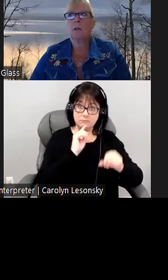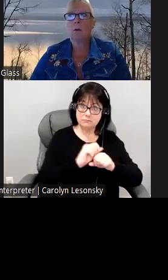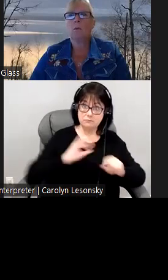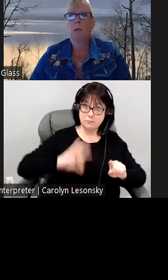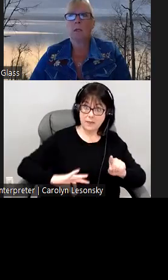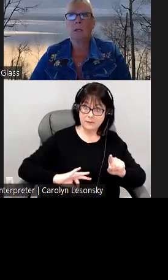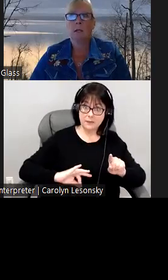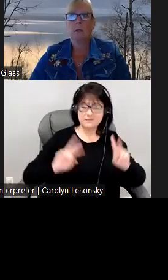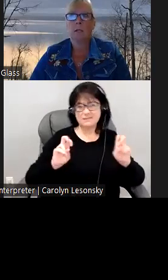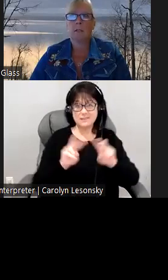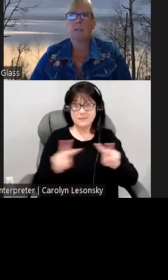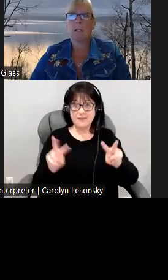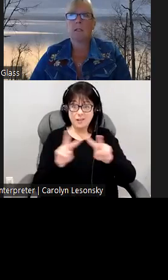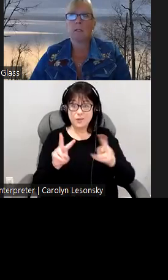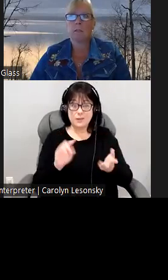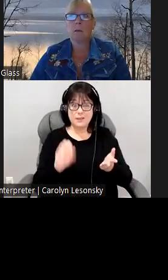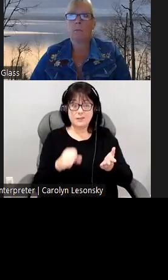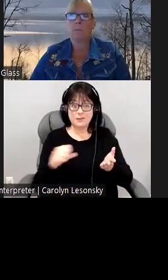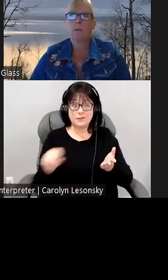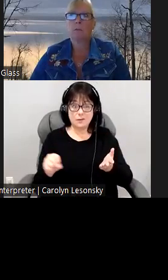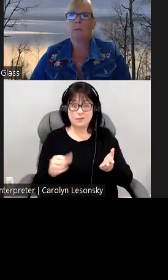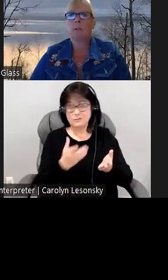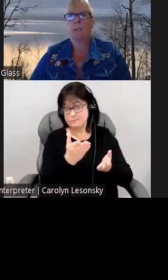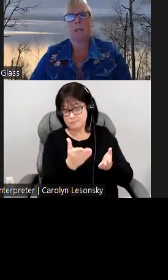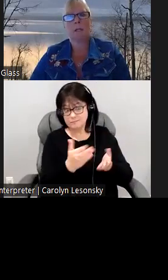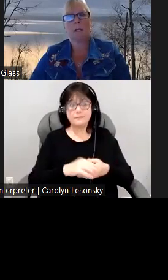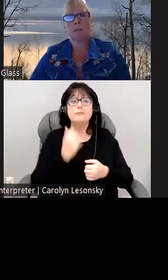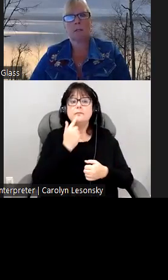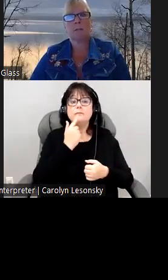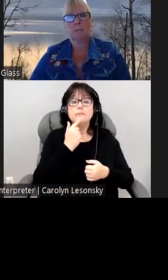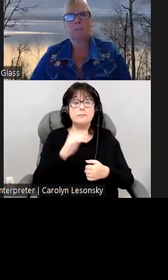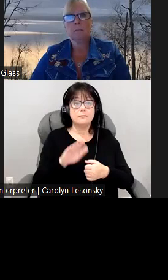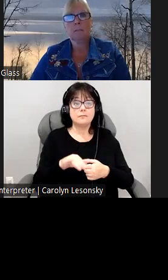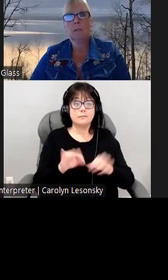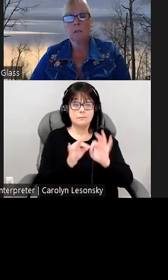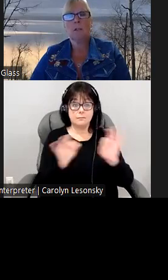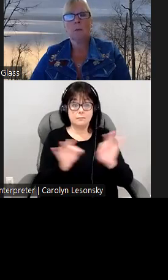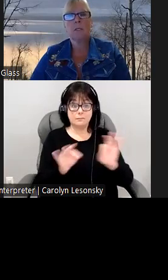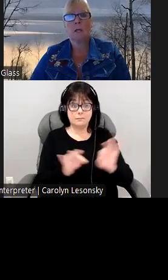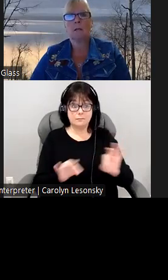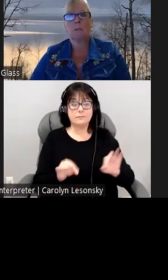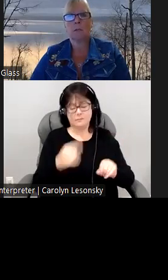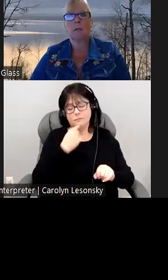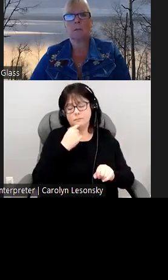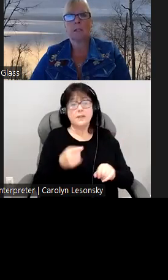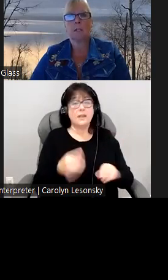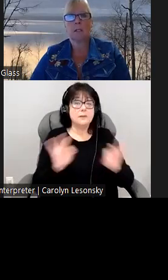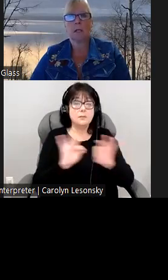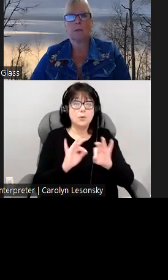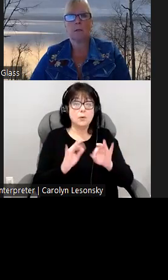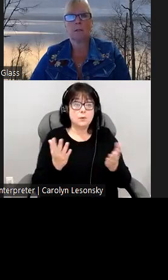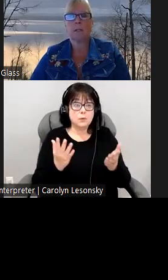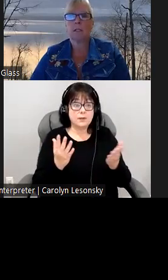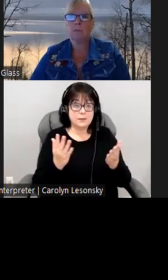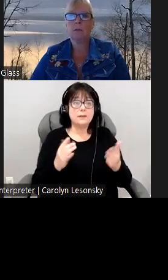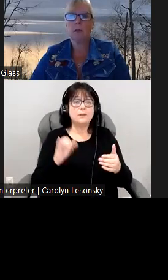to know, as it says in this, the red blurb at the end that I inserted, to know where we stand with the completion